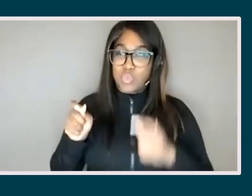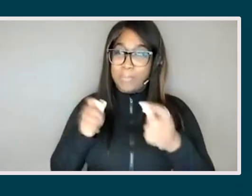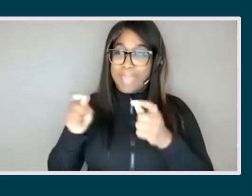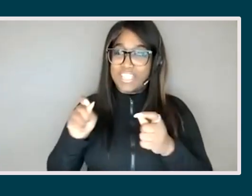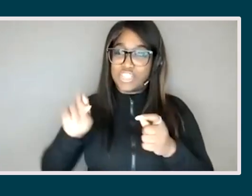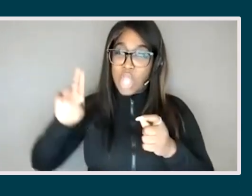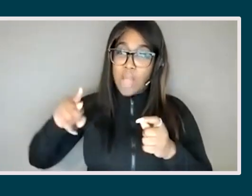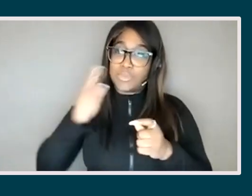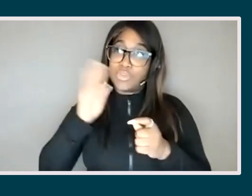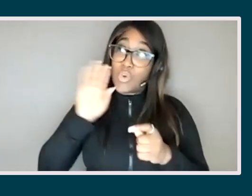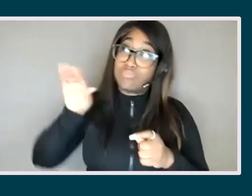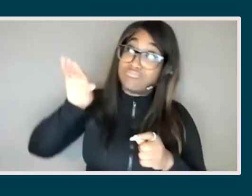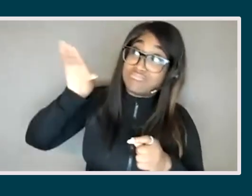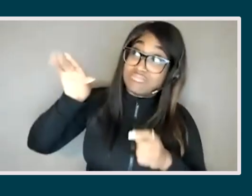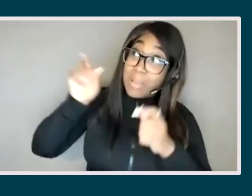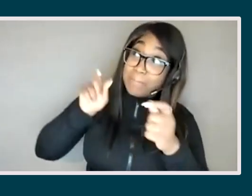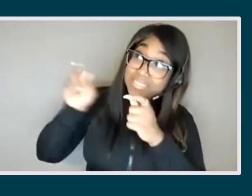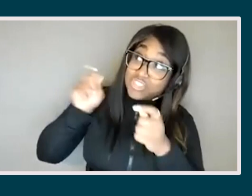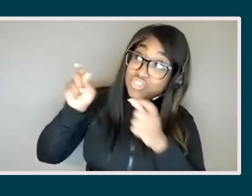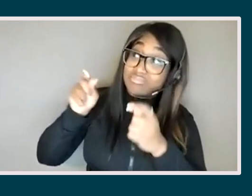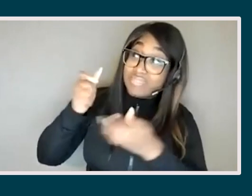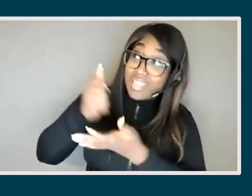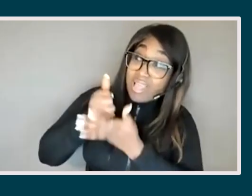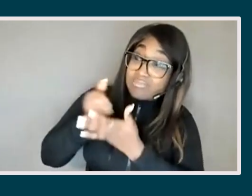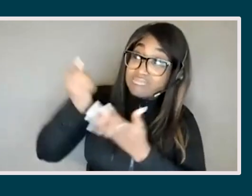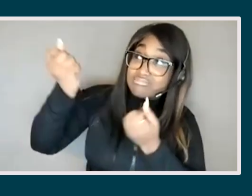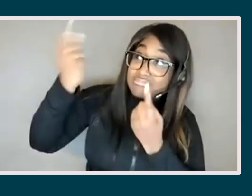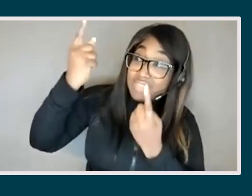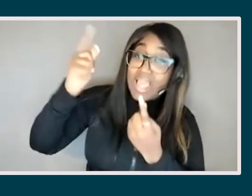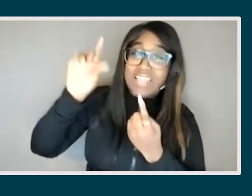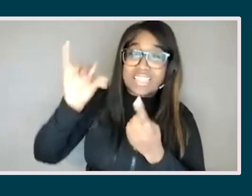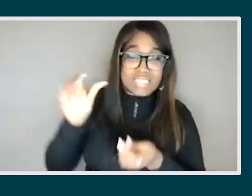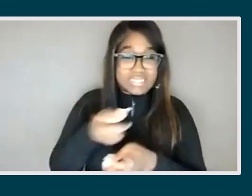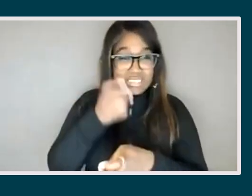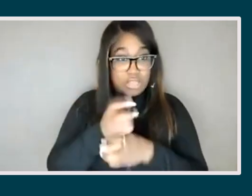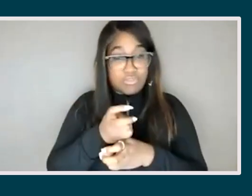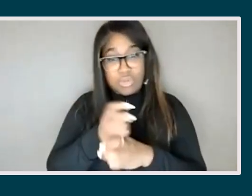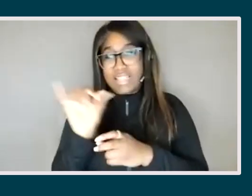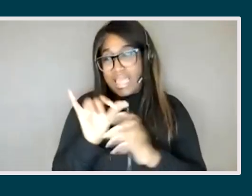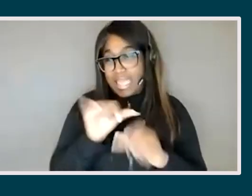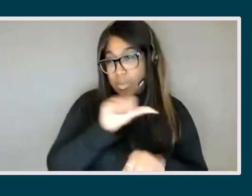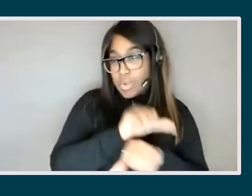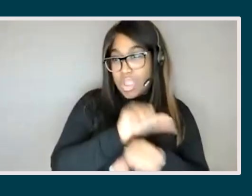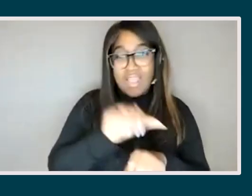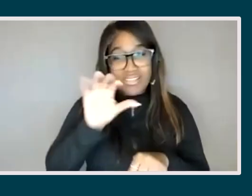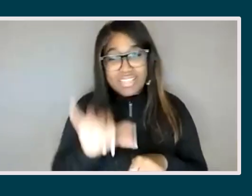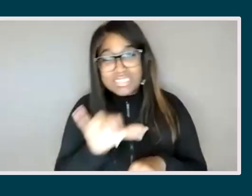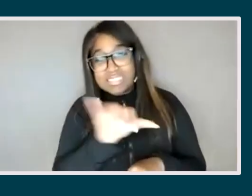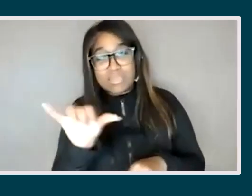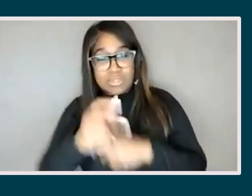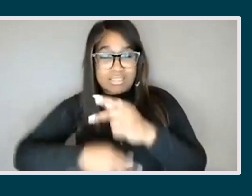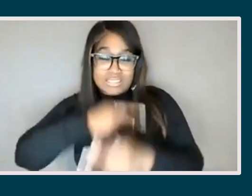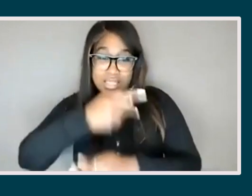work can be really difficult. It felt like a similar kind of challenge in that you are a leader,